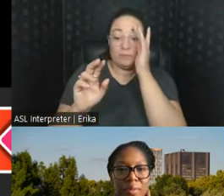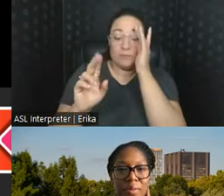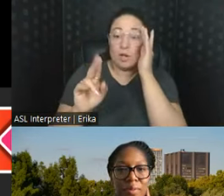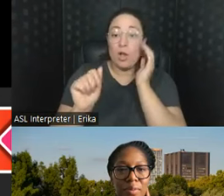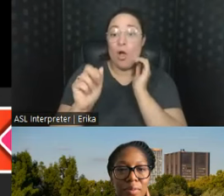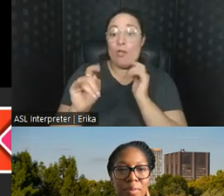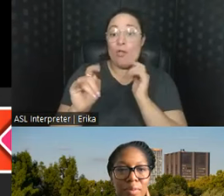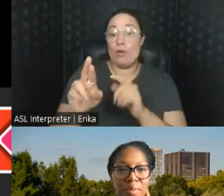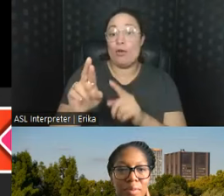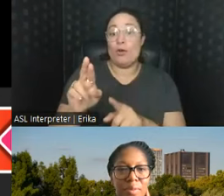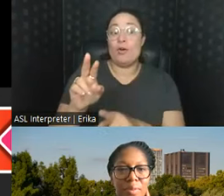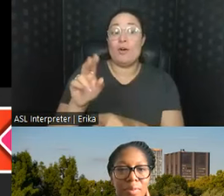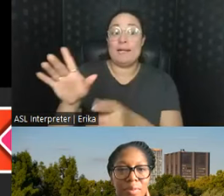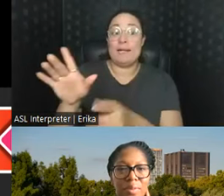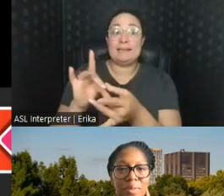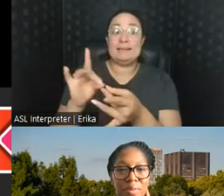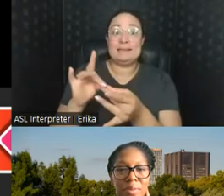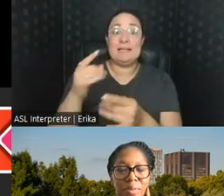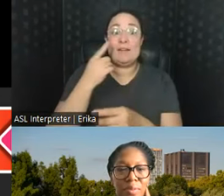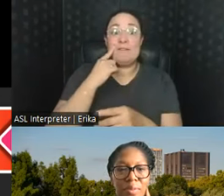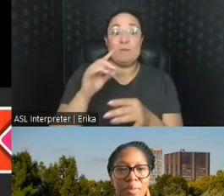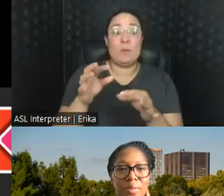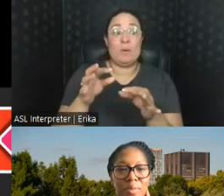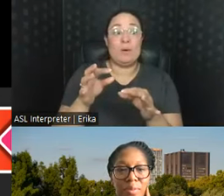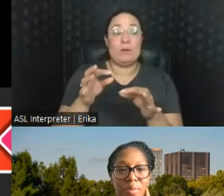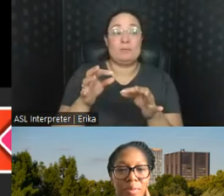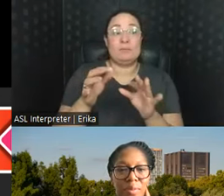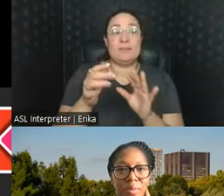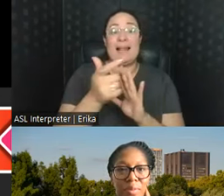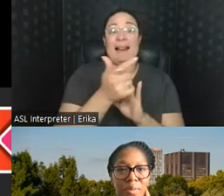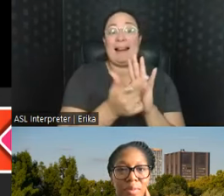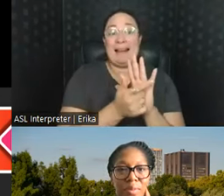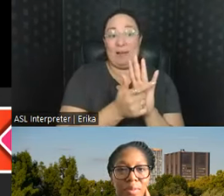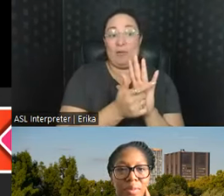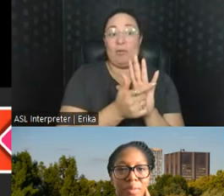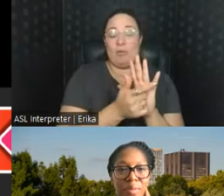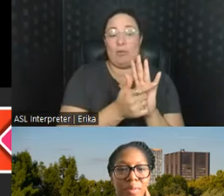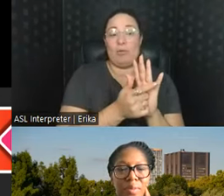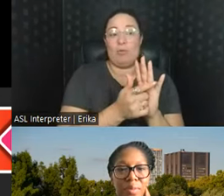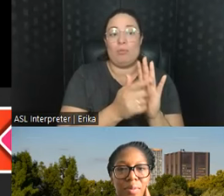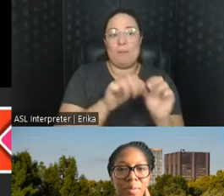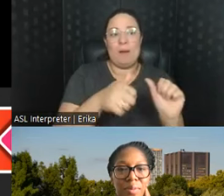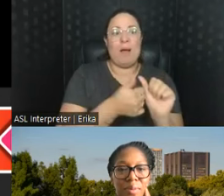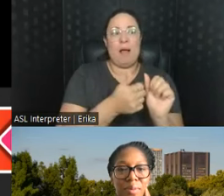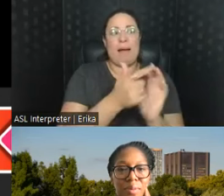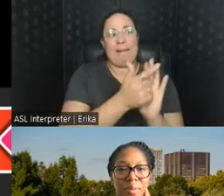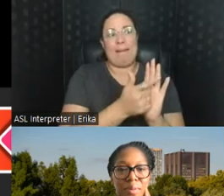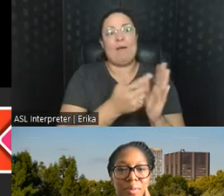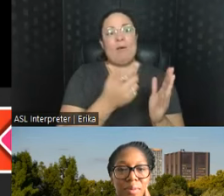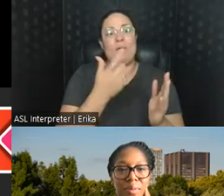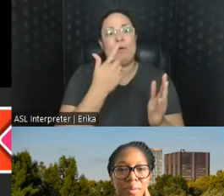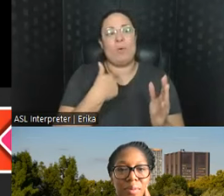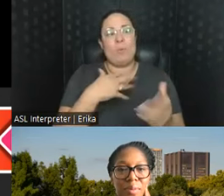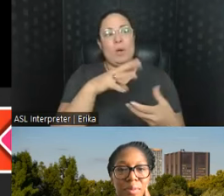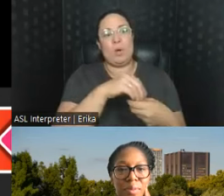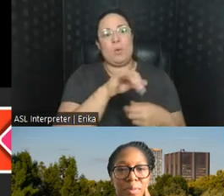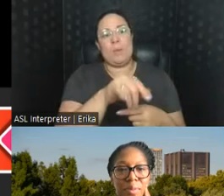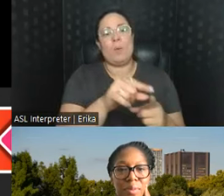word in the definition for disability in the legal sense, right? But in social interactions, it's something that we try to